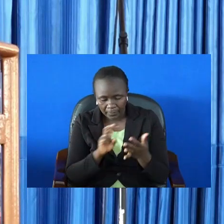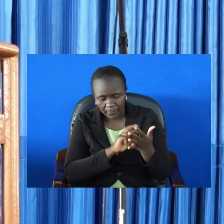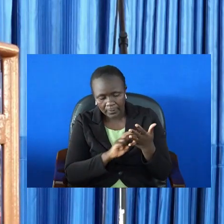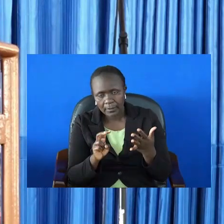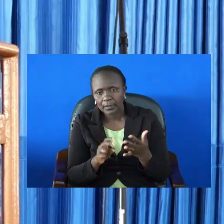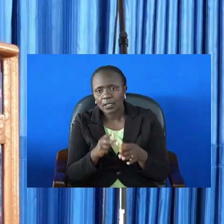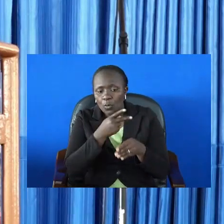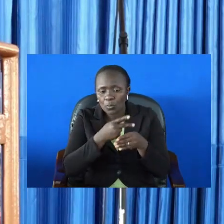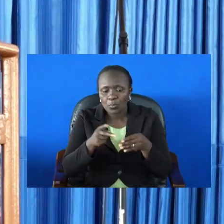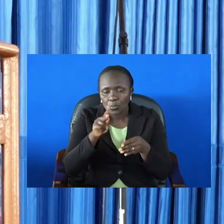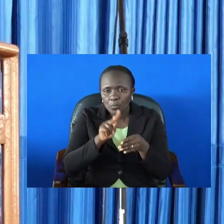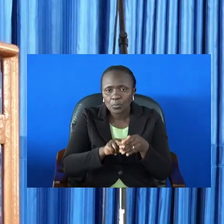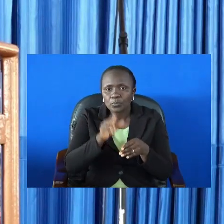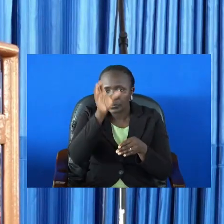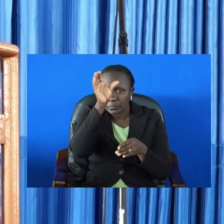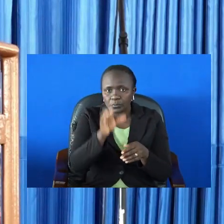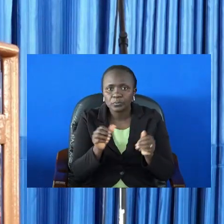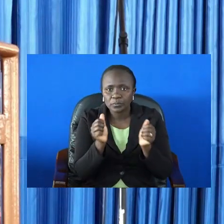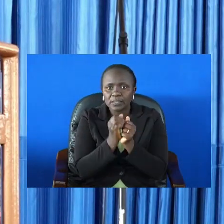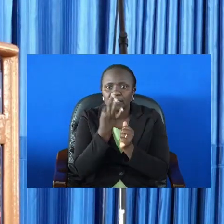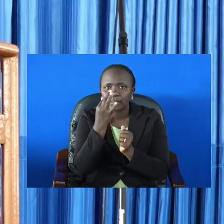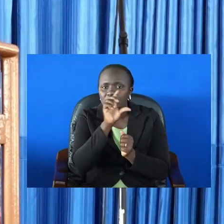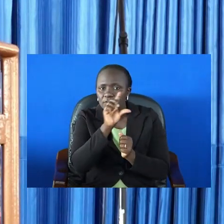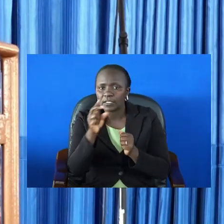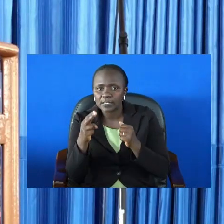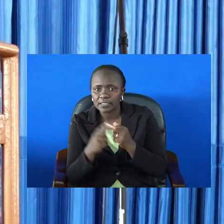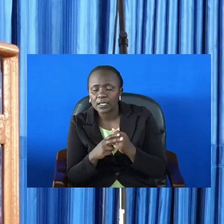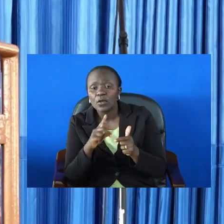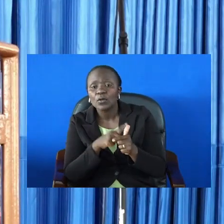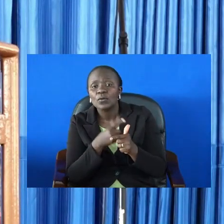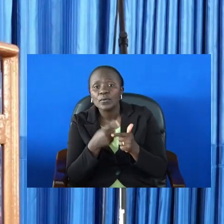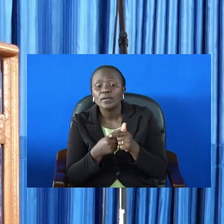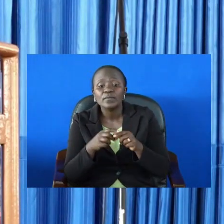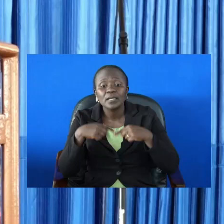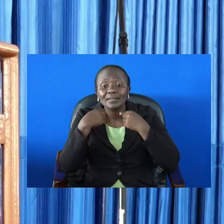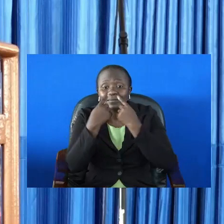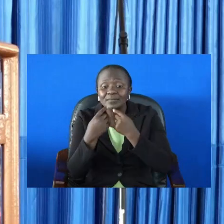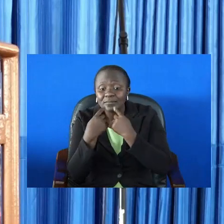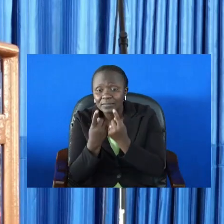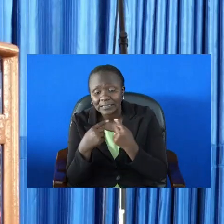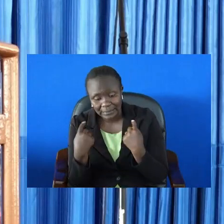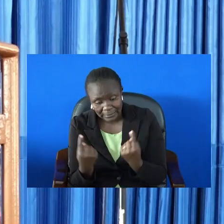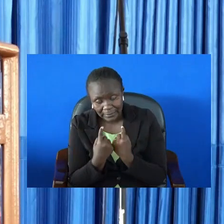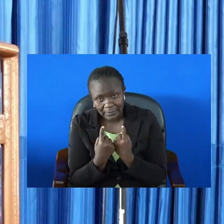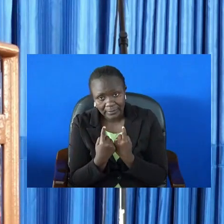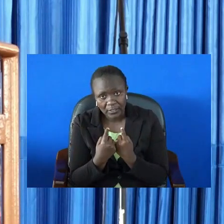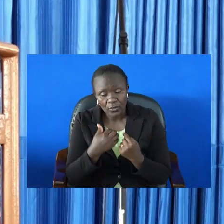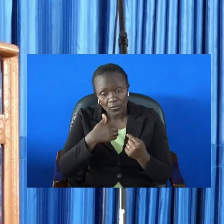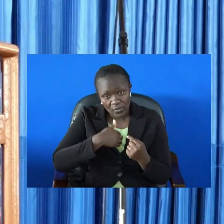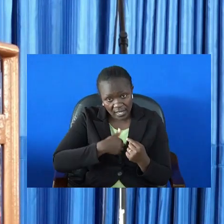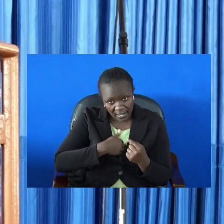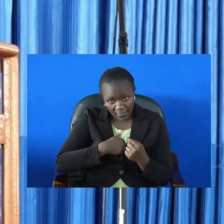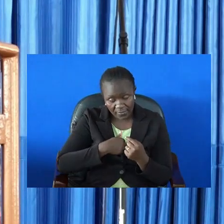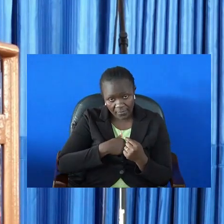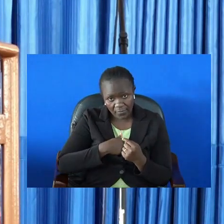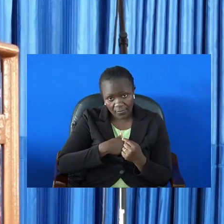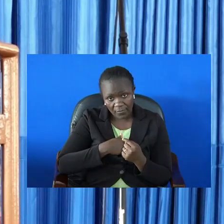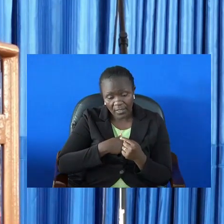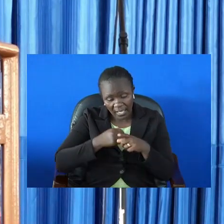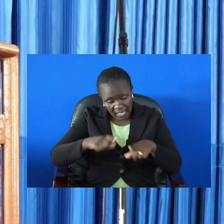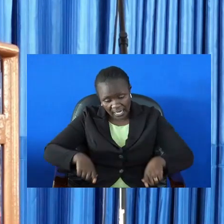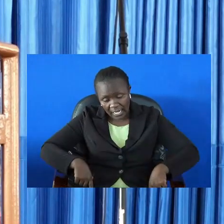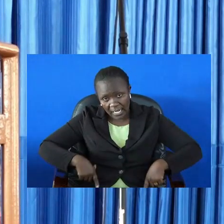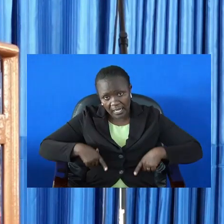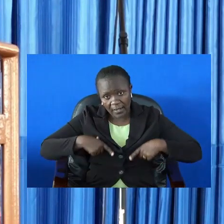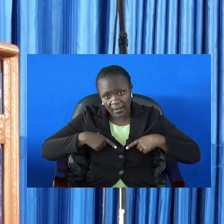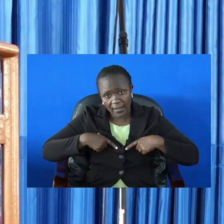in Proverbs chapter 13, verse 7. When we have repented, we have a life